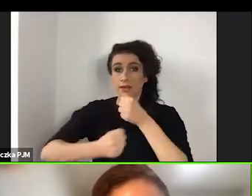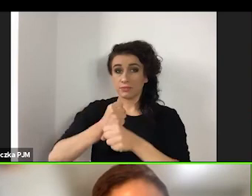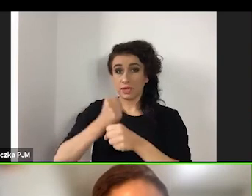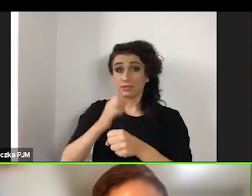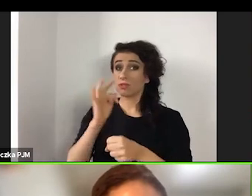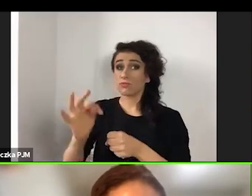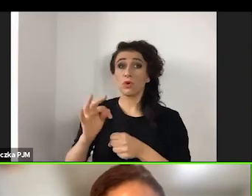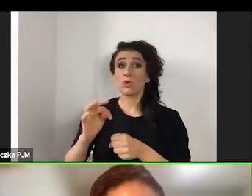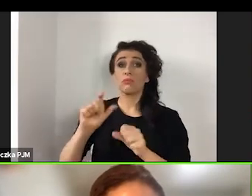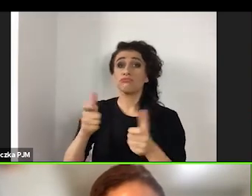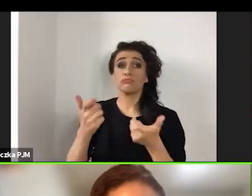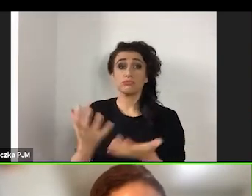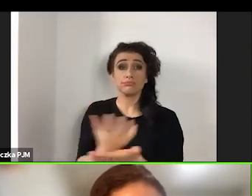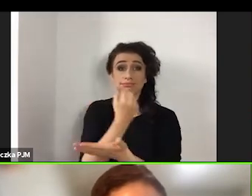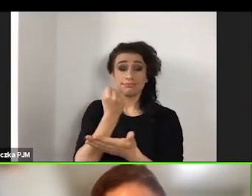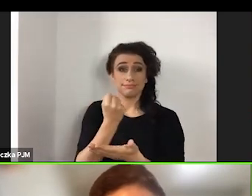Bolivia,